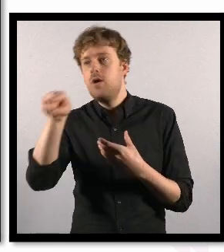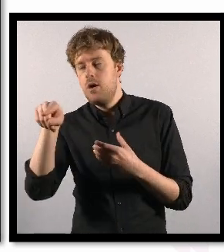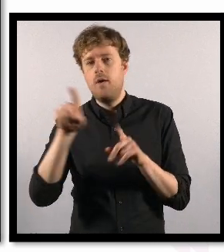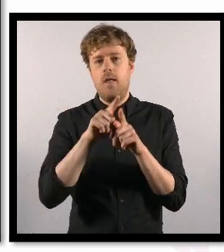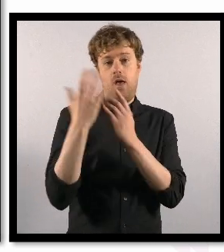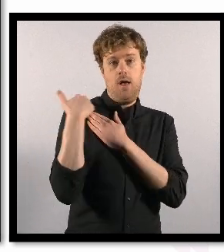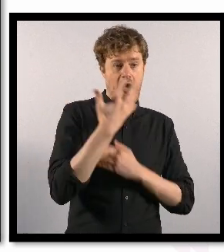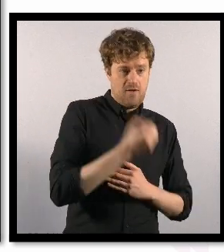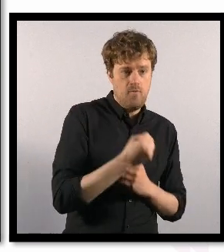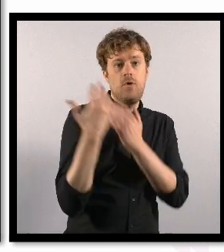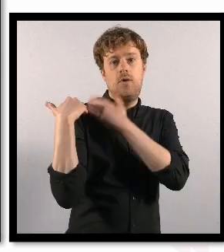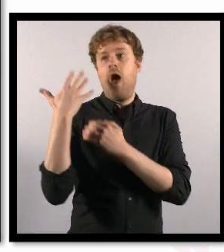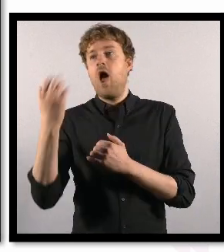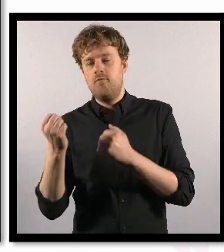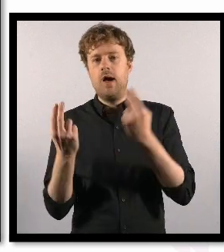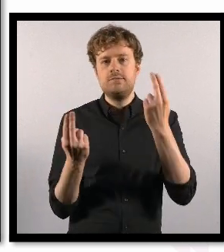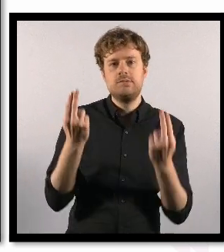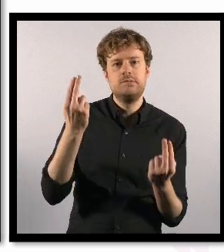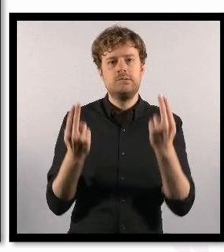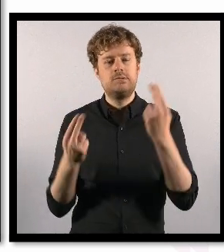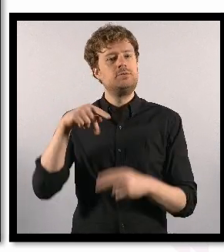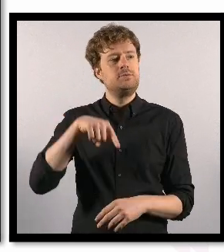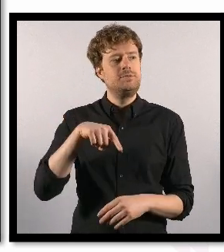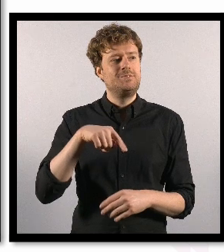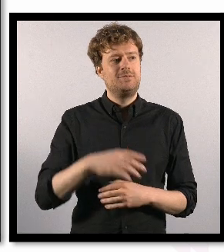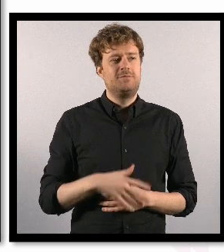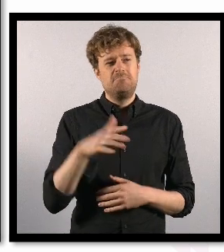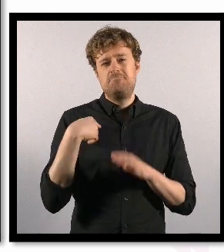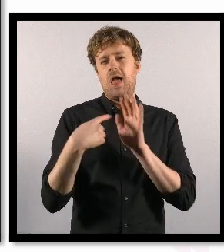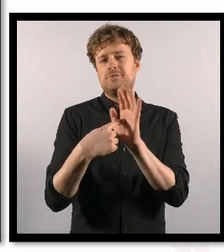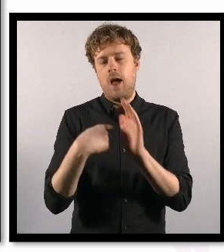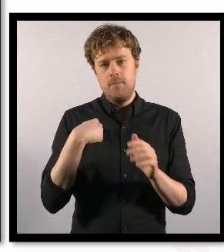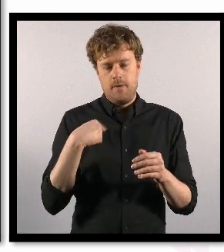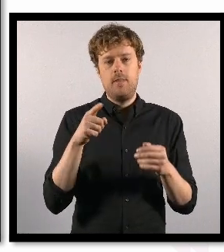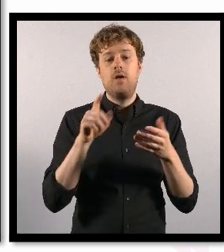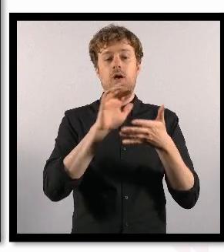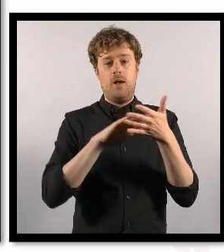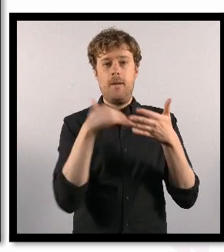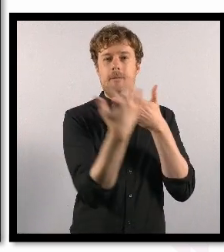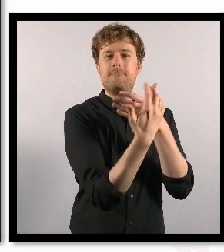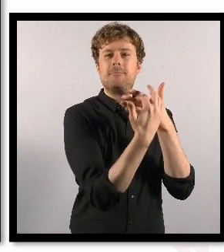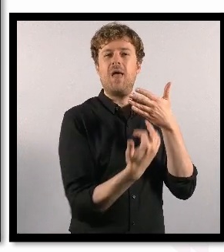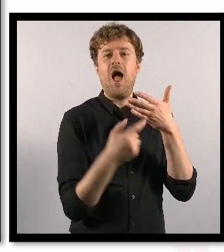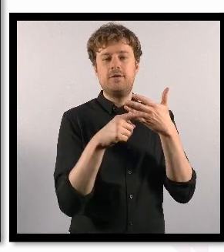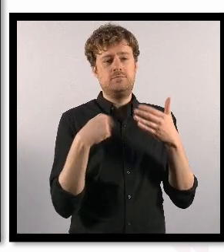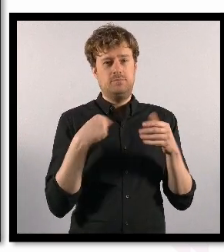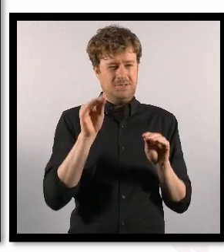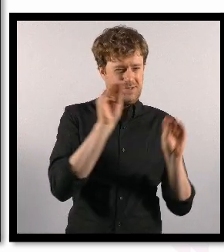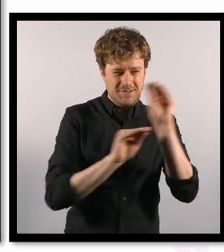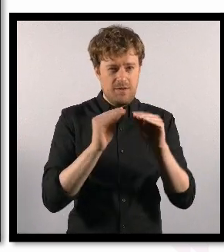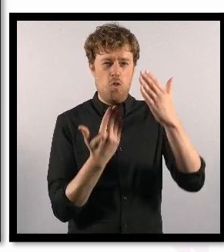But we saw that adopters really needed an easier way to build and integrate plugins. So we did the